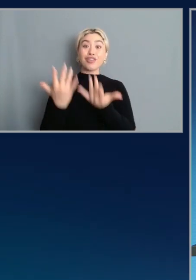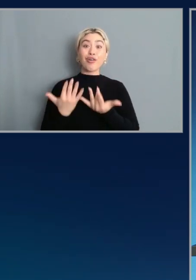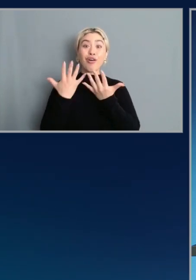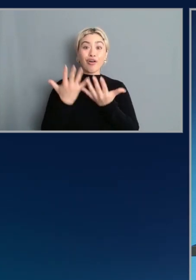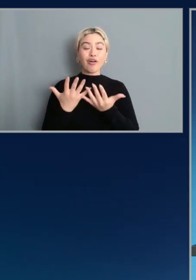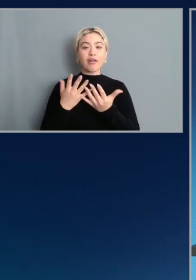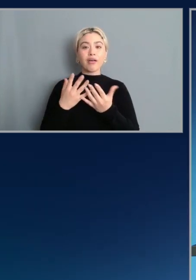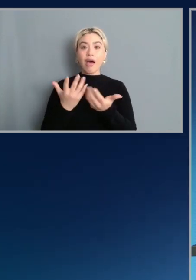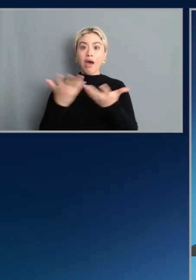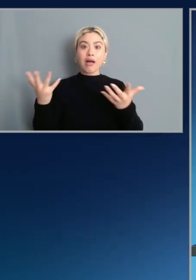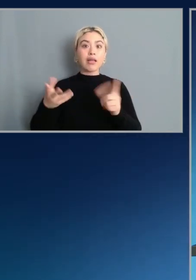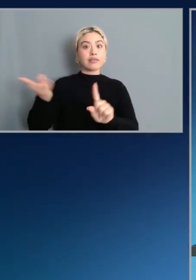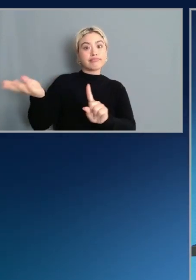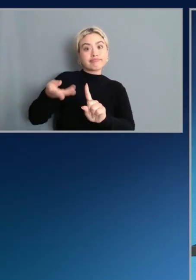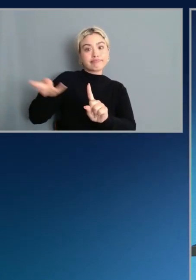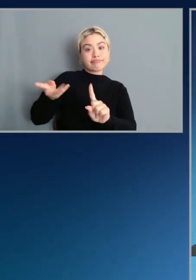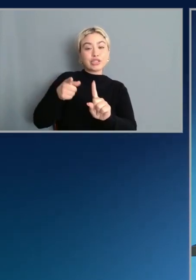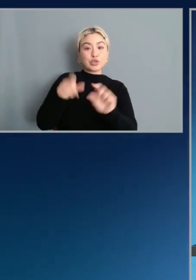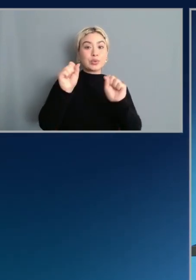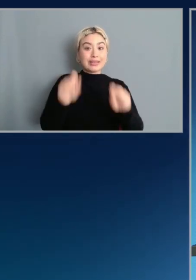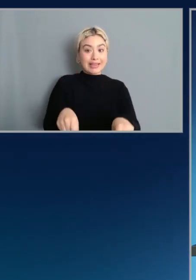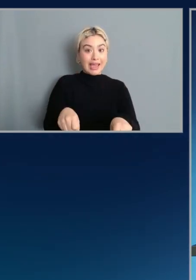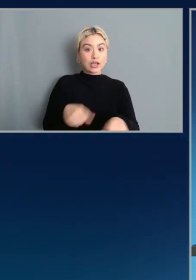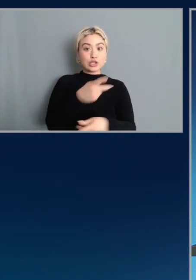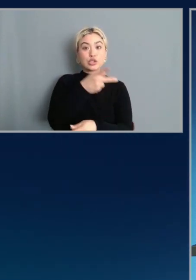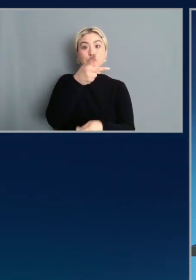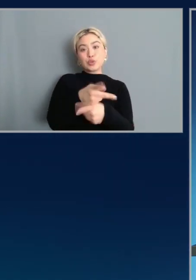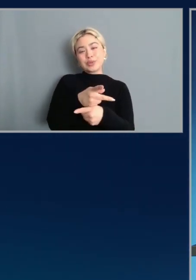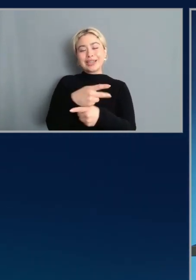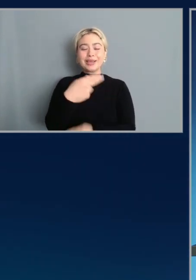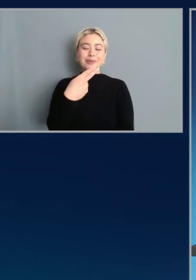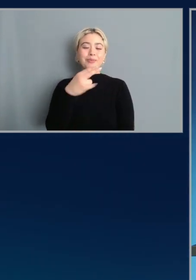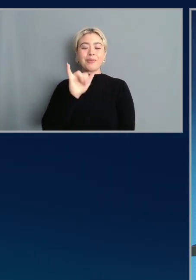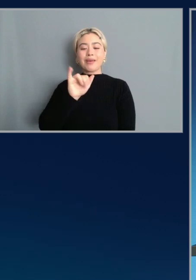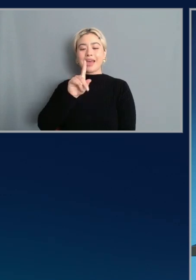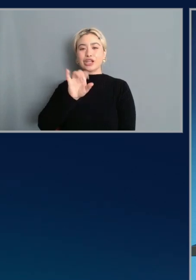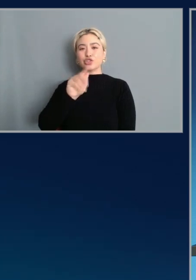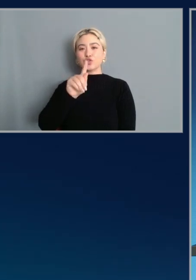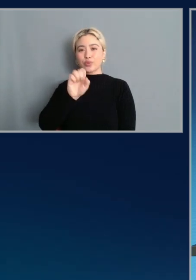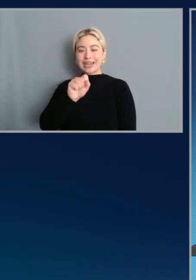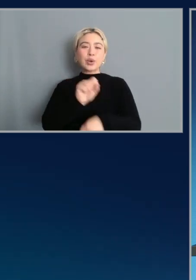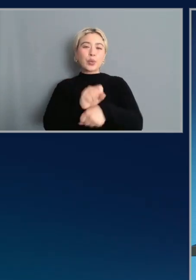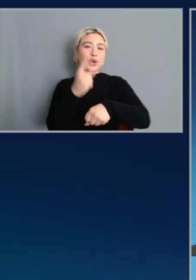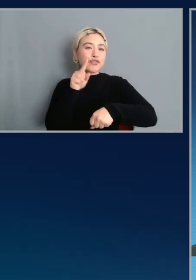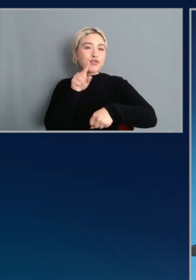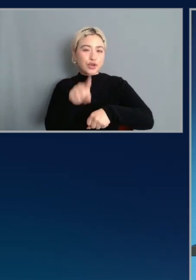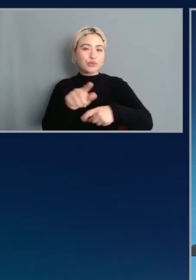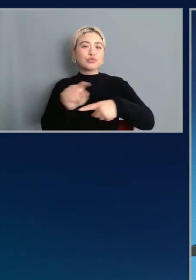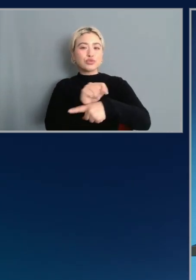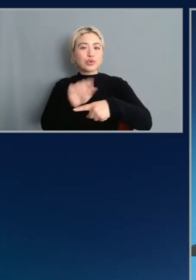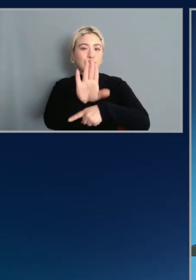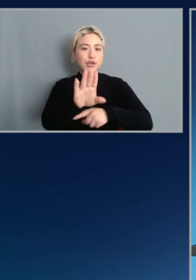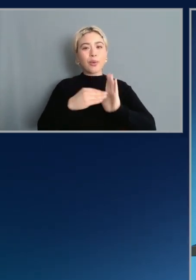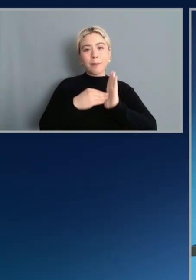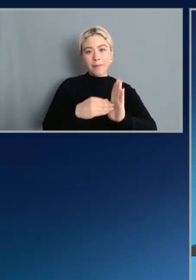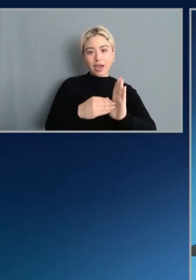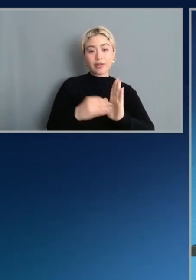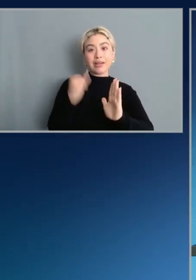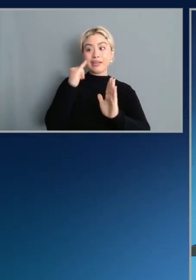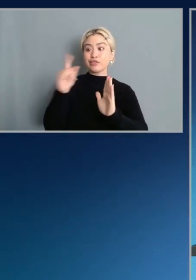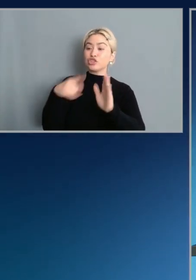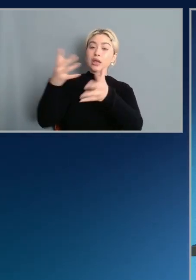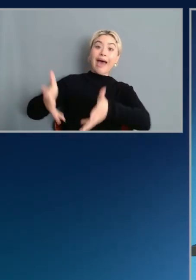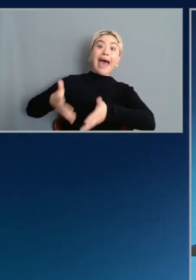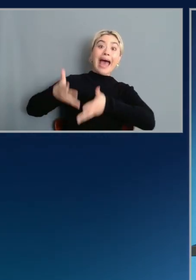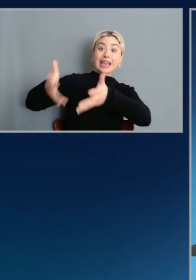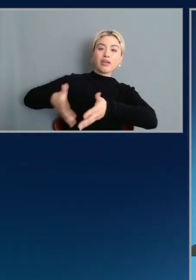training as data as you can into it, keep them hydrated, and have them working for you, training your model. Idle GPUs are bad GPUs, or well,